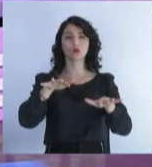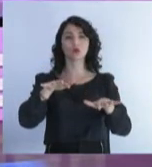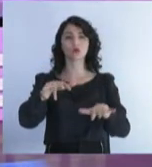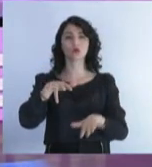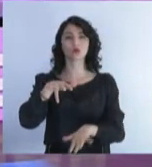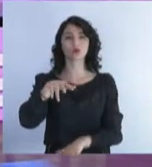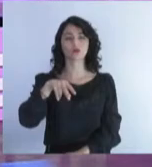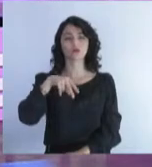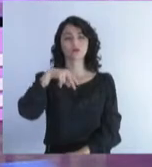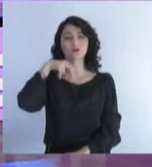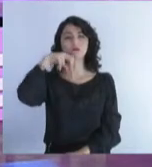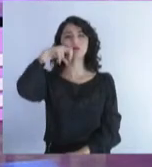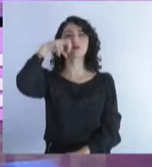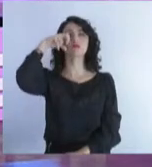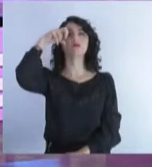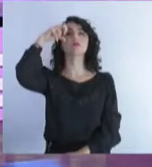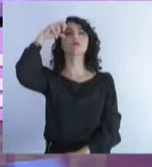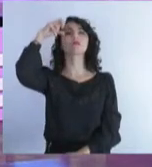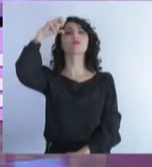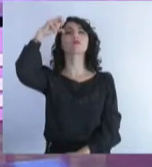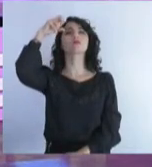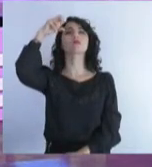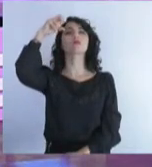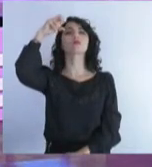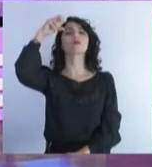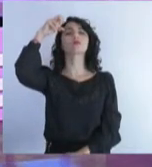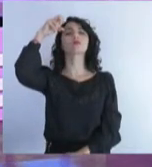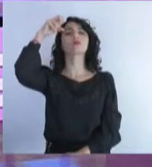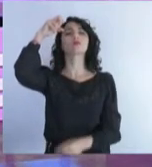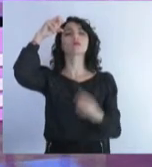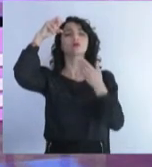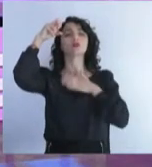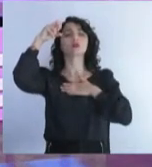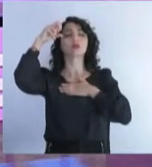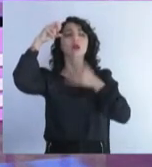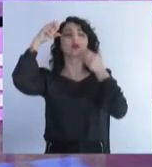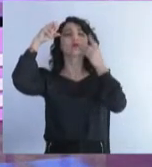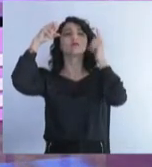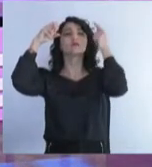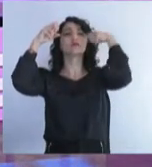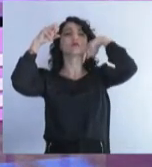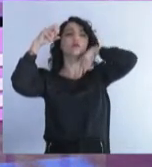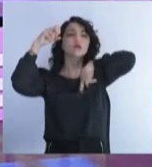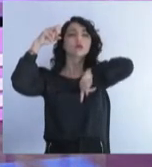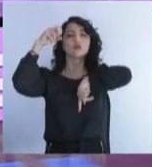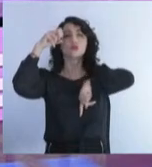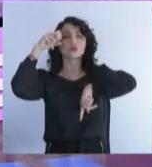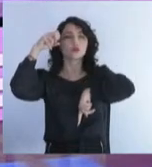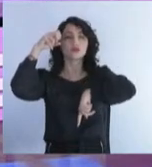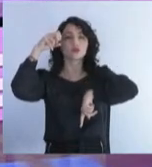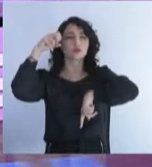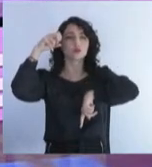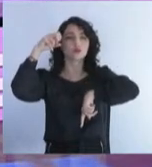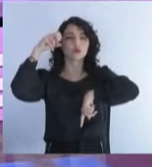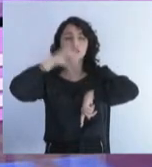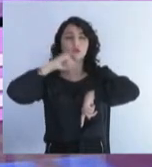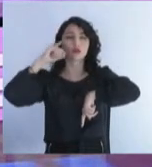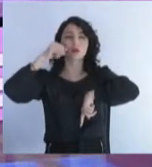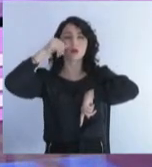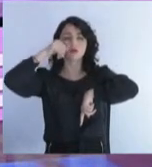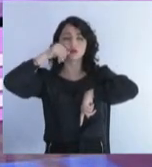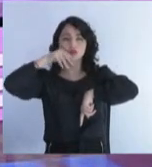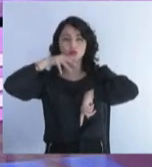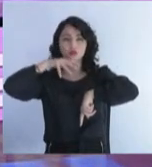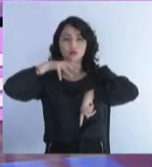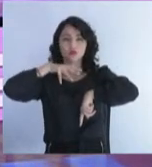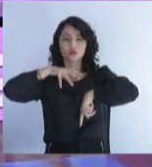Just know the full in-breath, the full out-breath. Start again with the next